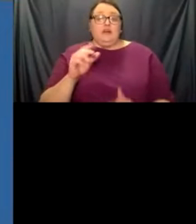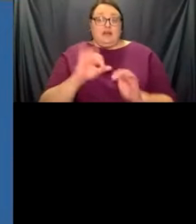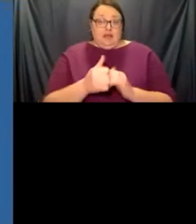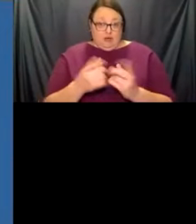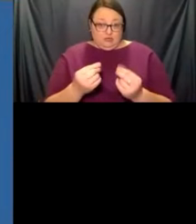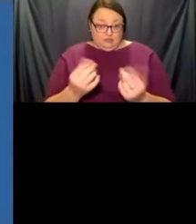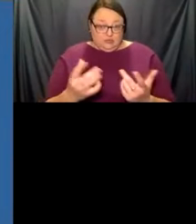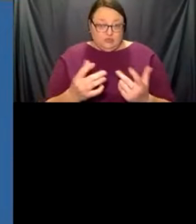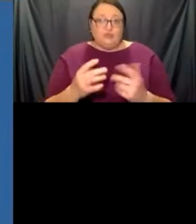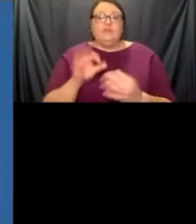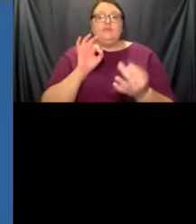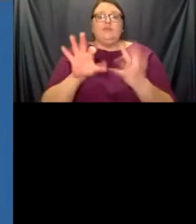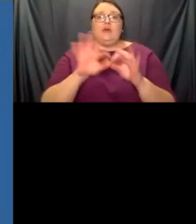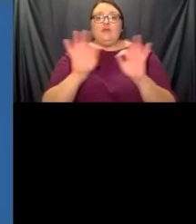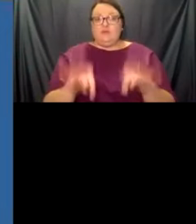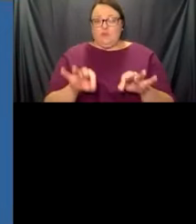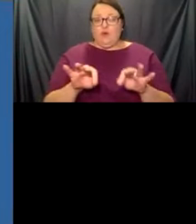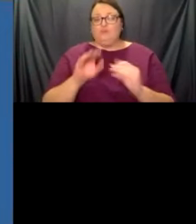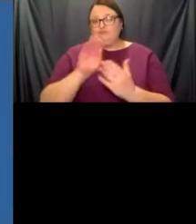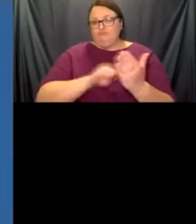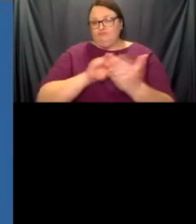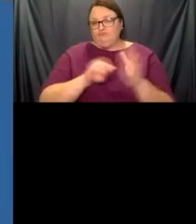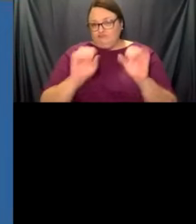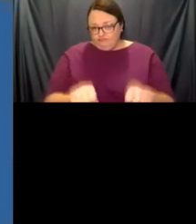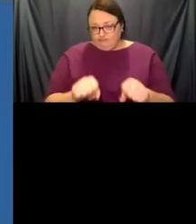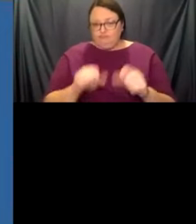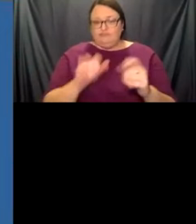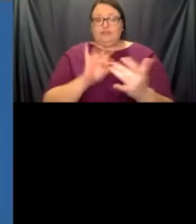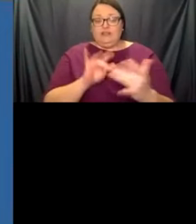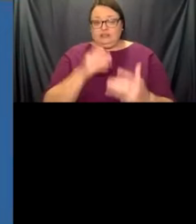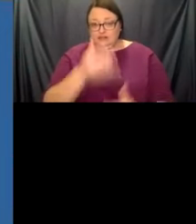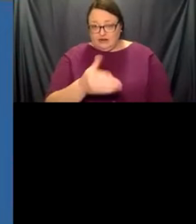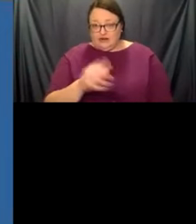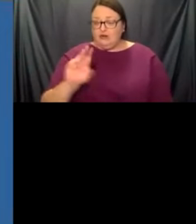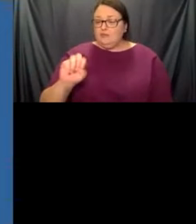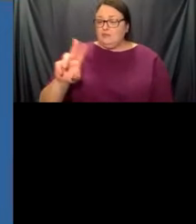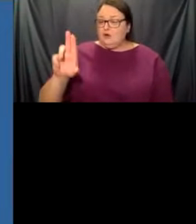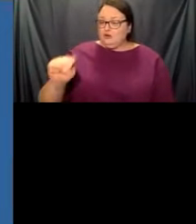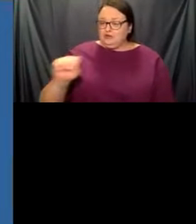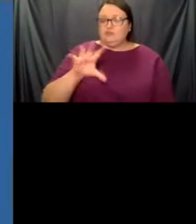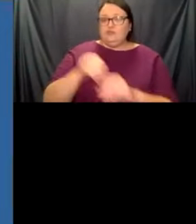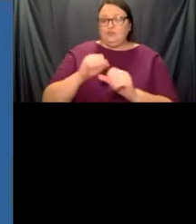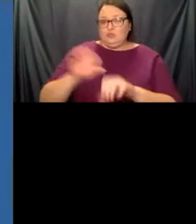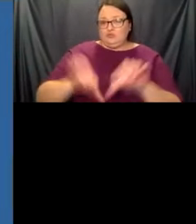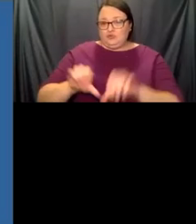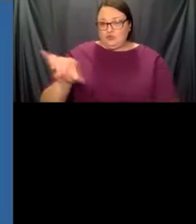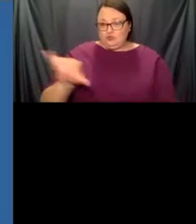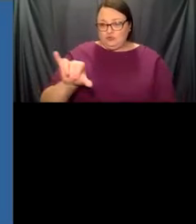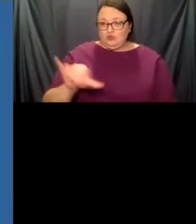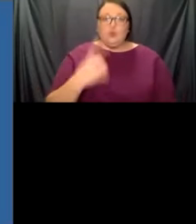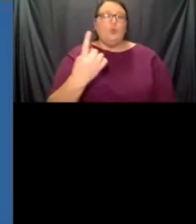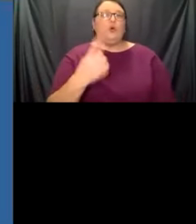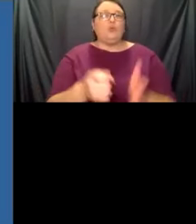form. The link is there and Marcus Pueden is also. llenar aquí los comentarios. There's only one required Hay